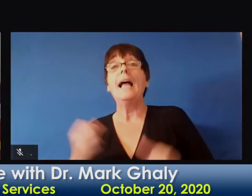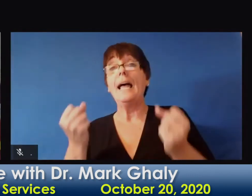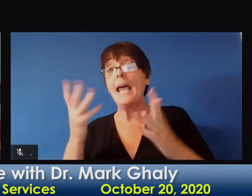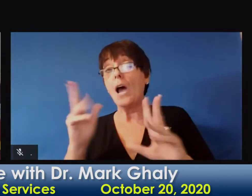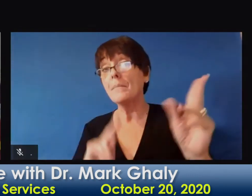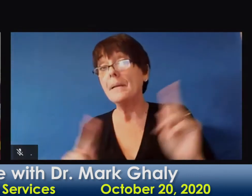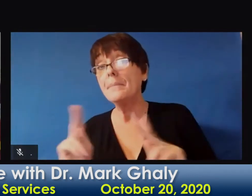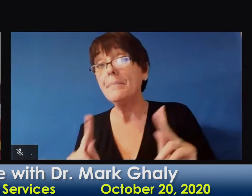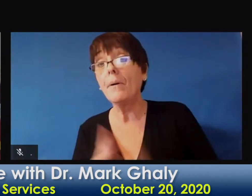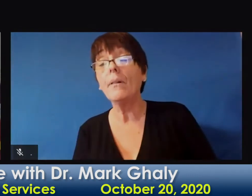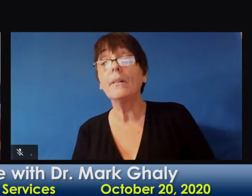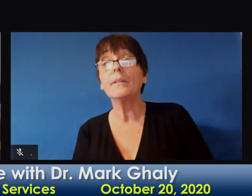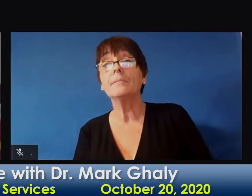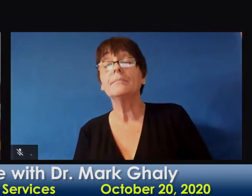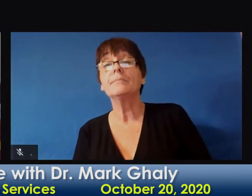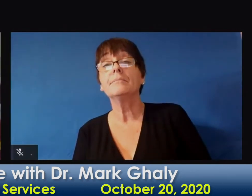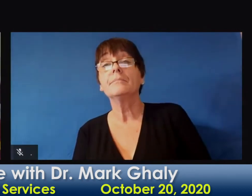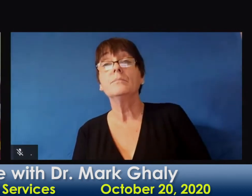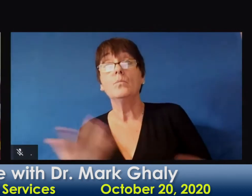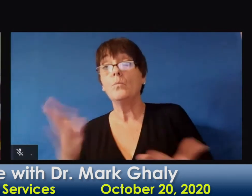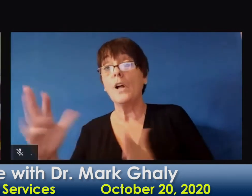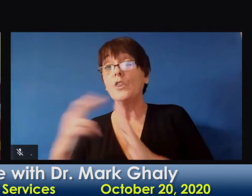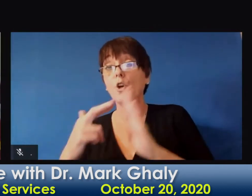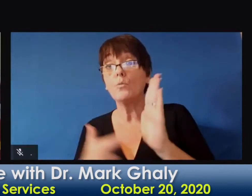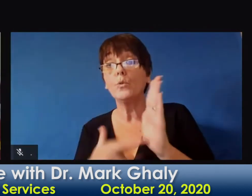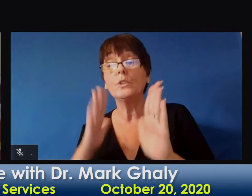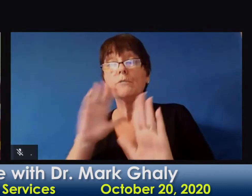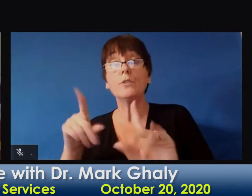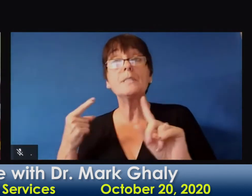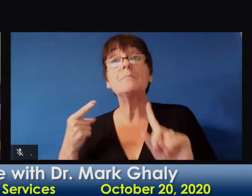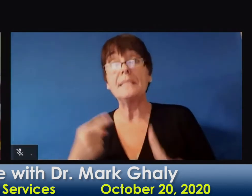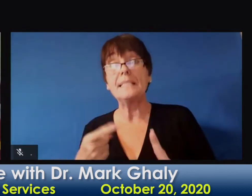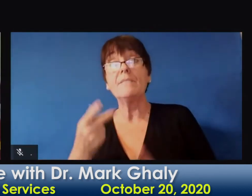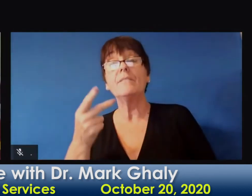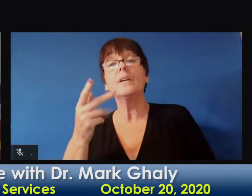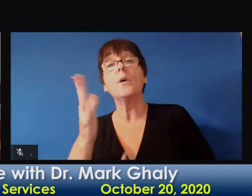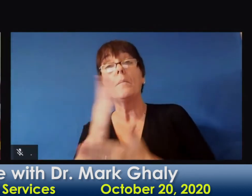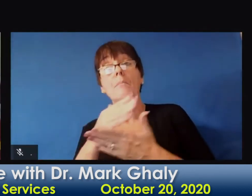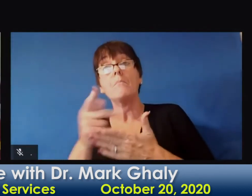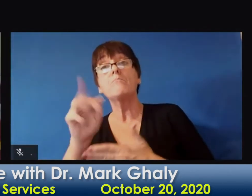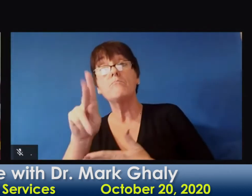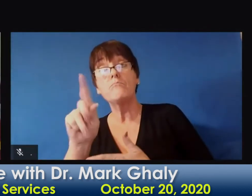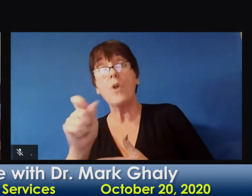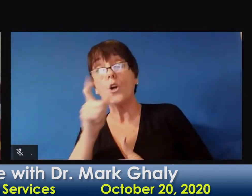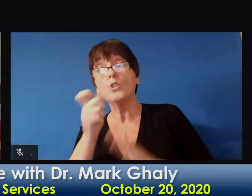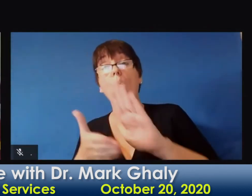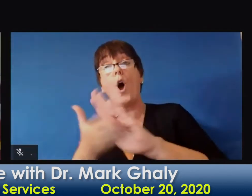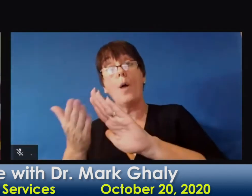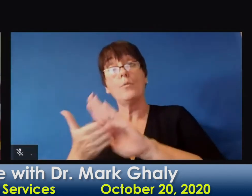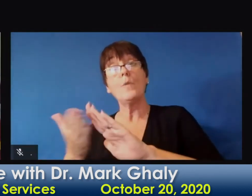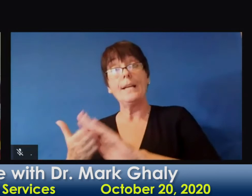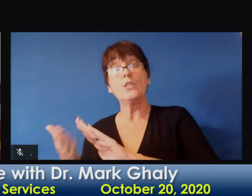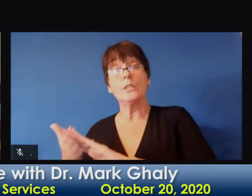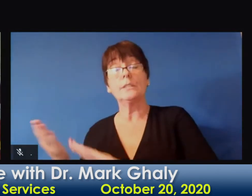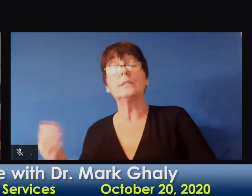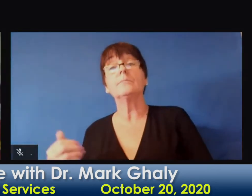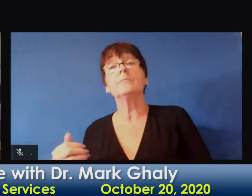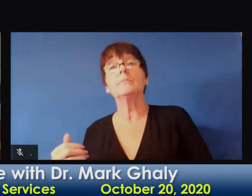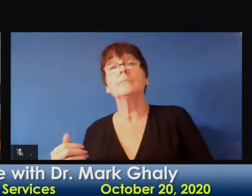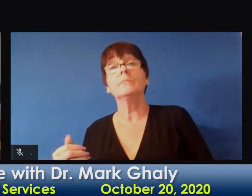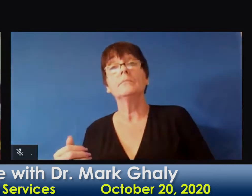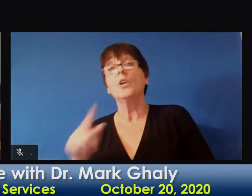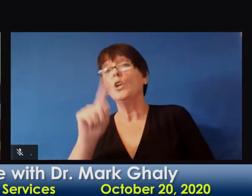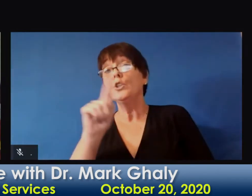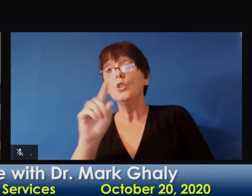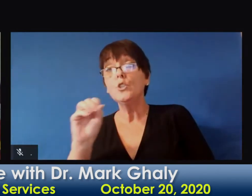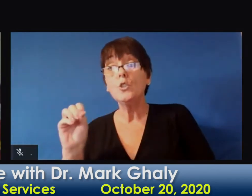capacity rules for specific parts of an operating zoo or